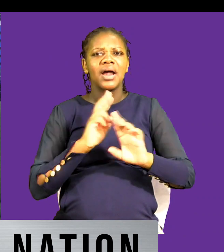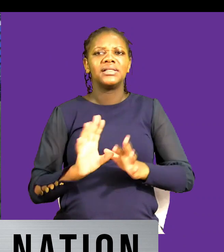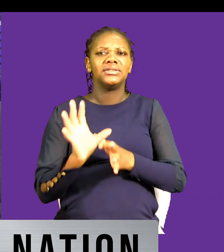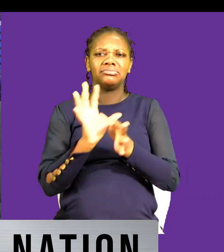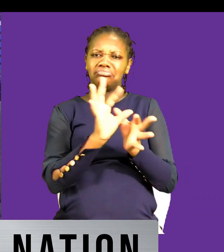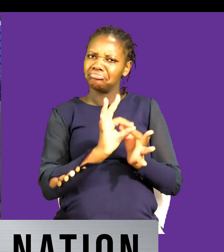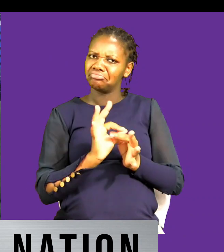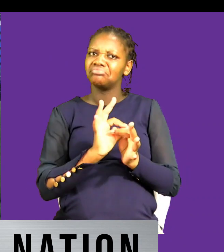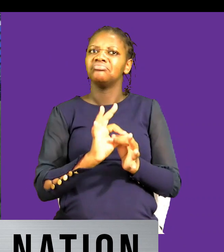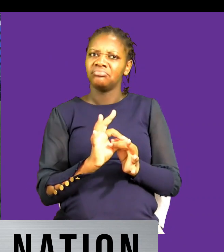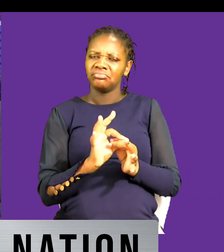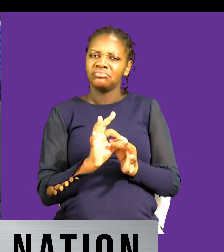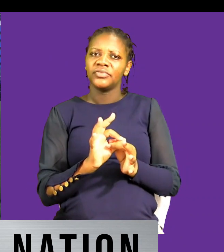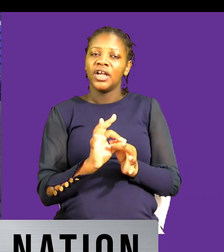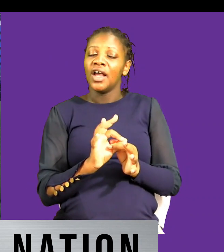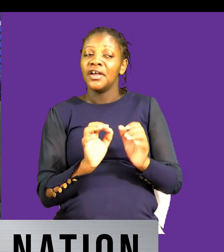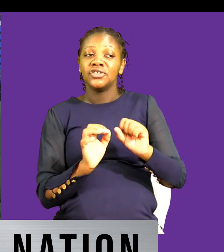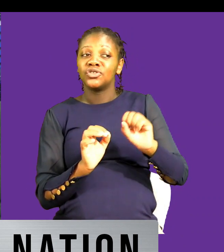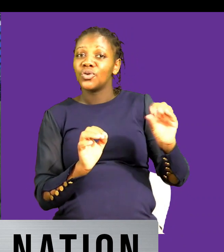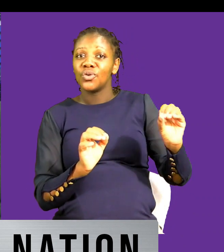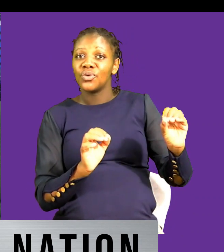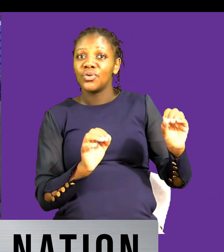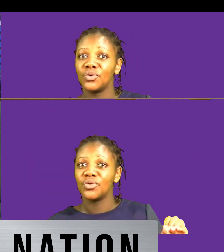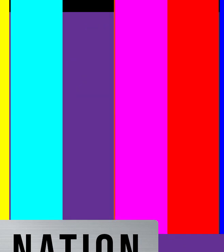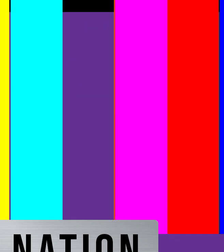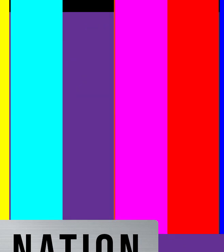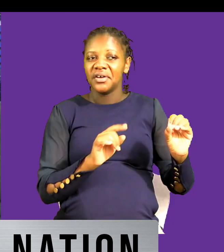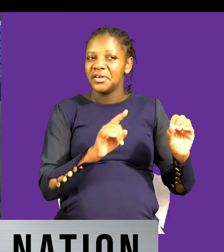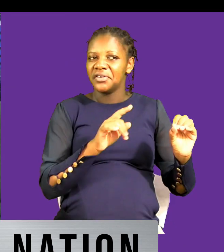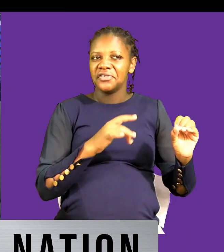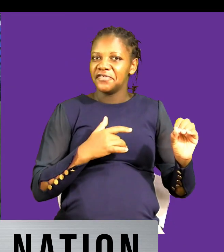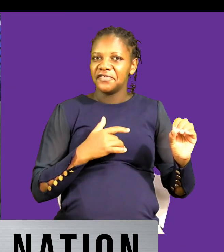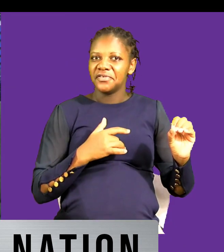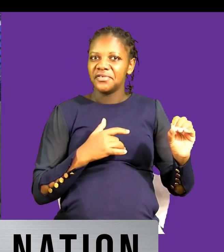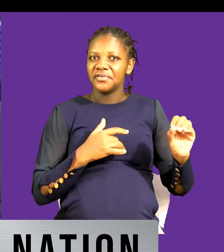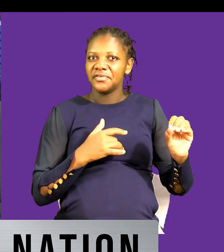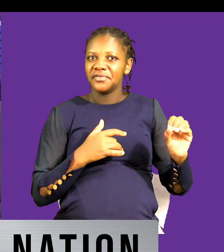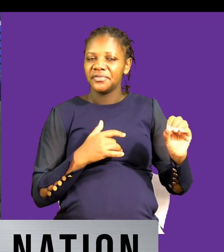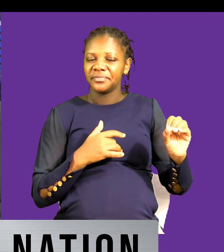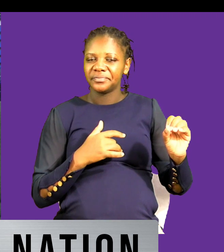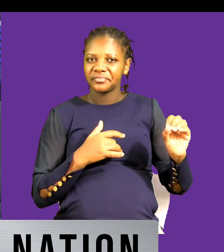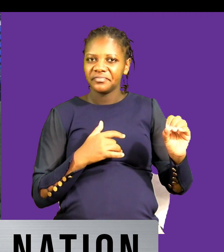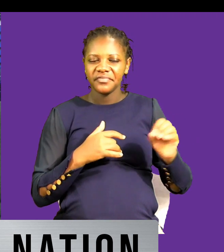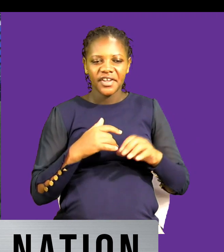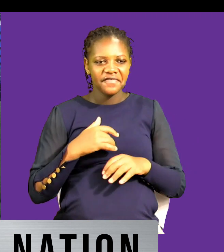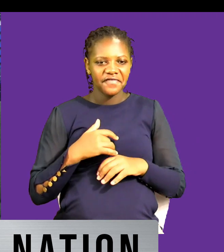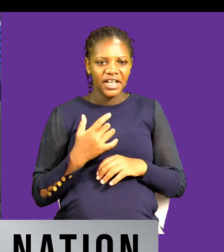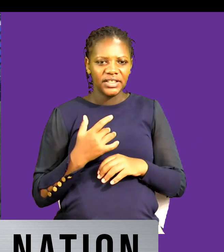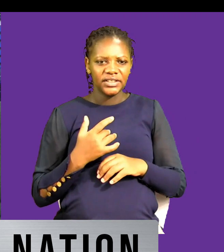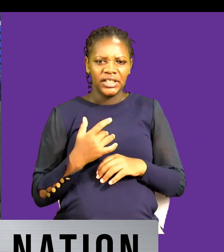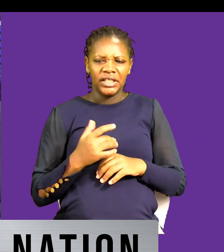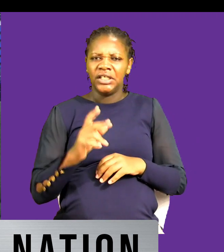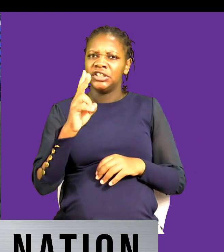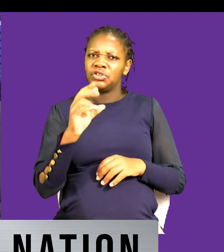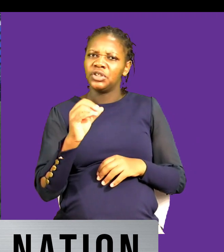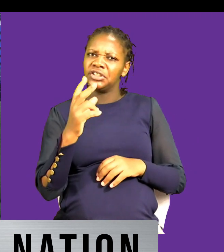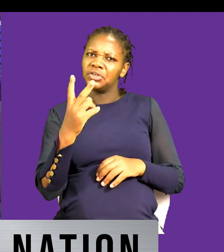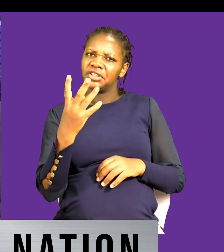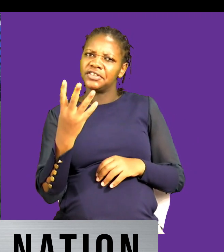unify. So you are not seeing us, the Mwananchi going back for maandamano. You're not seeing the country in 2024 getting